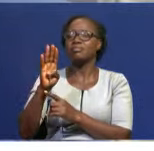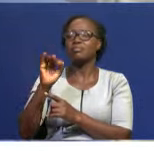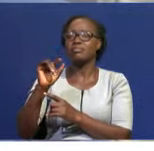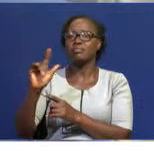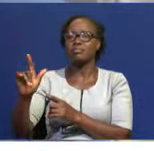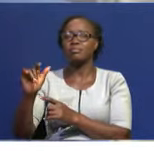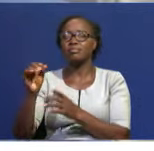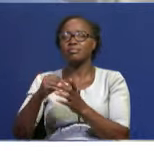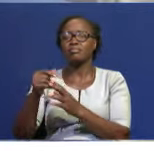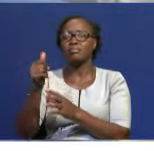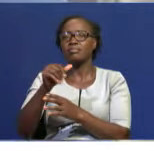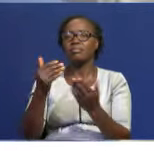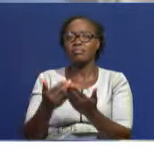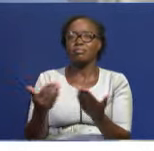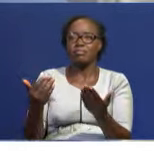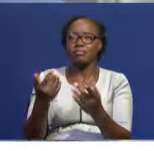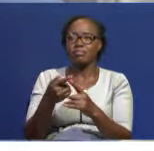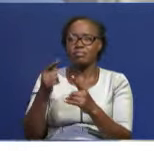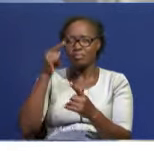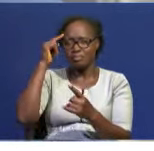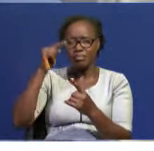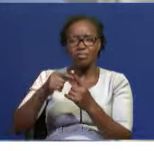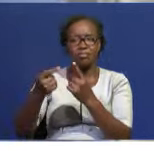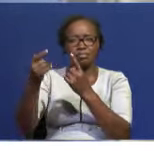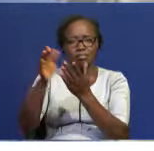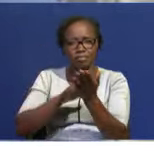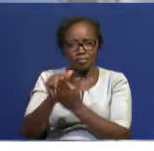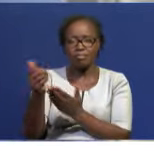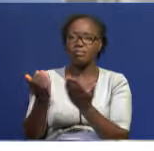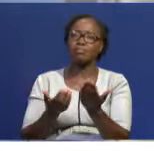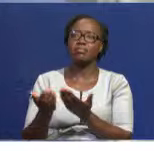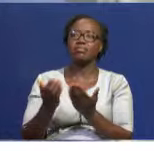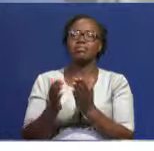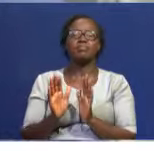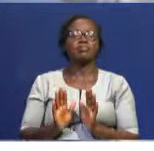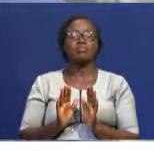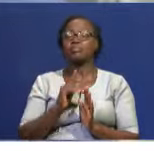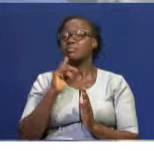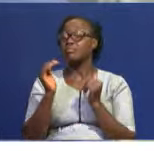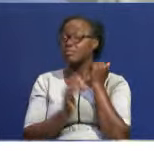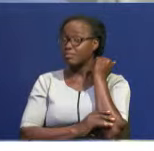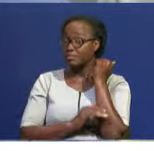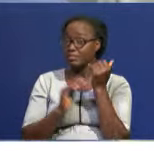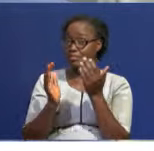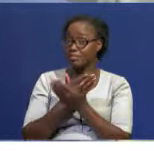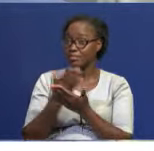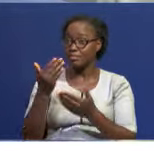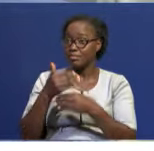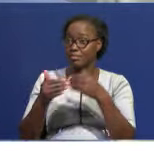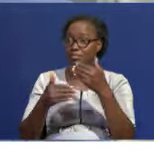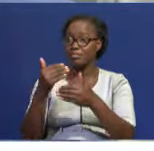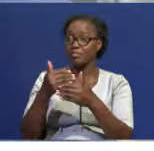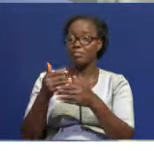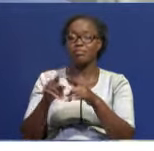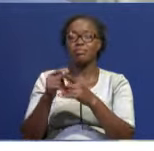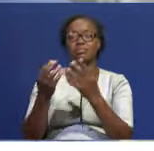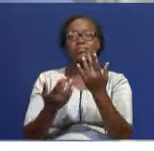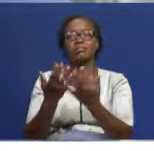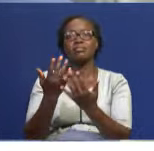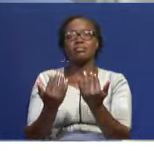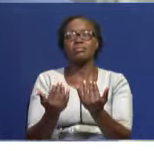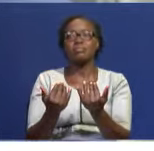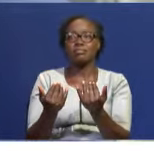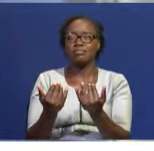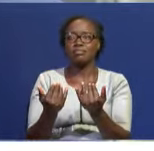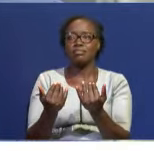or anything else. Their purpose was to come and destroy our businesses. It is very unfortunate. Some of the buildings are still on fire even right